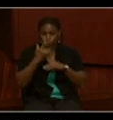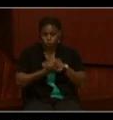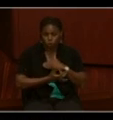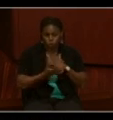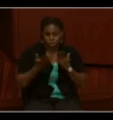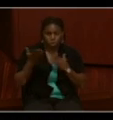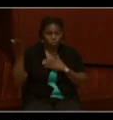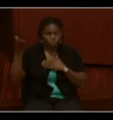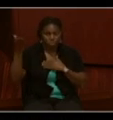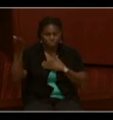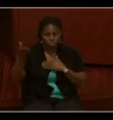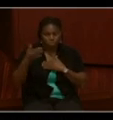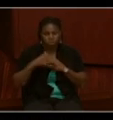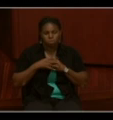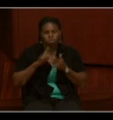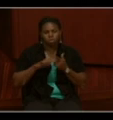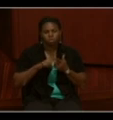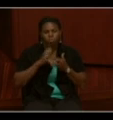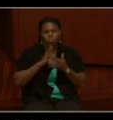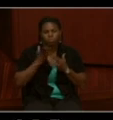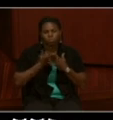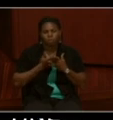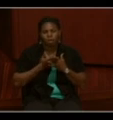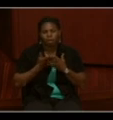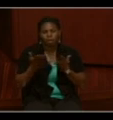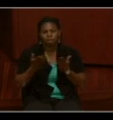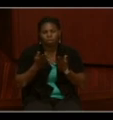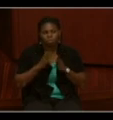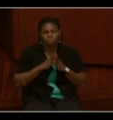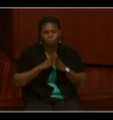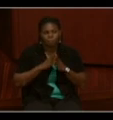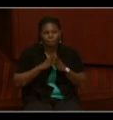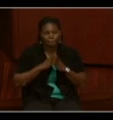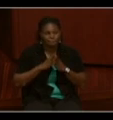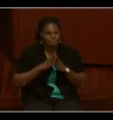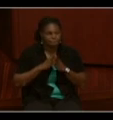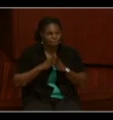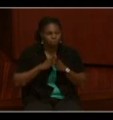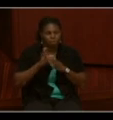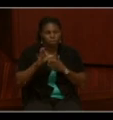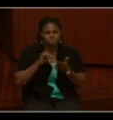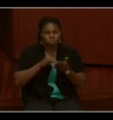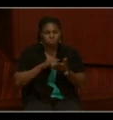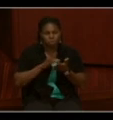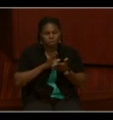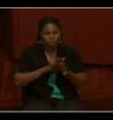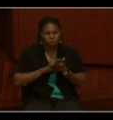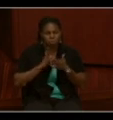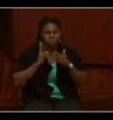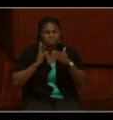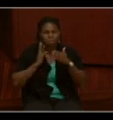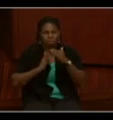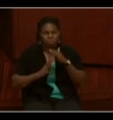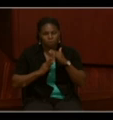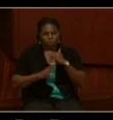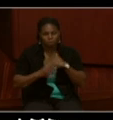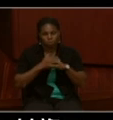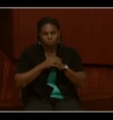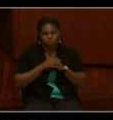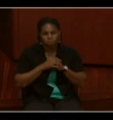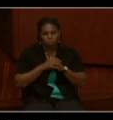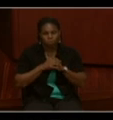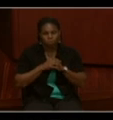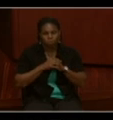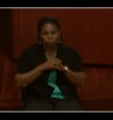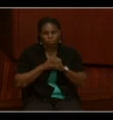to files that were called the A files, and those document immigrants. These files